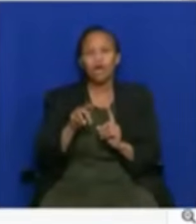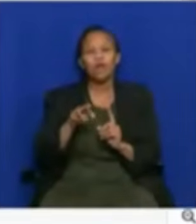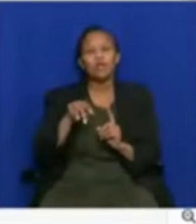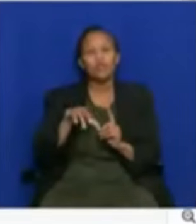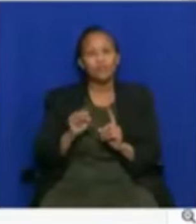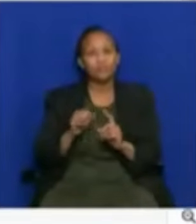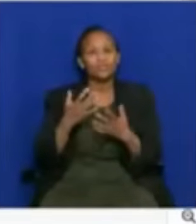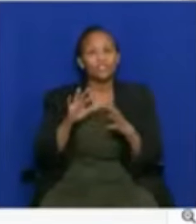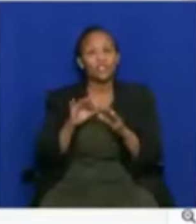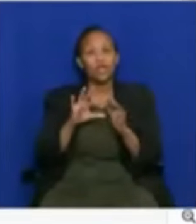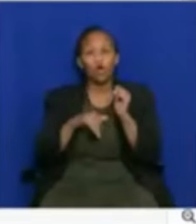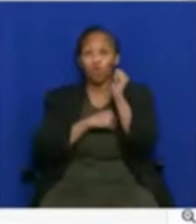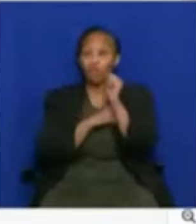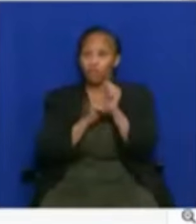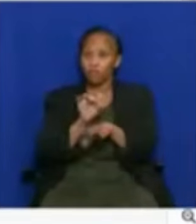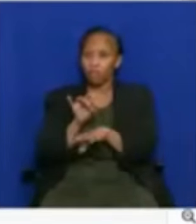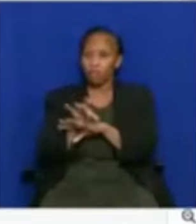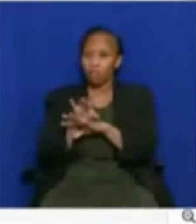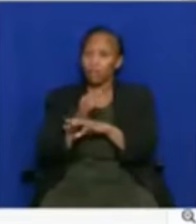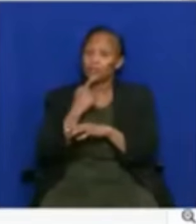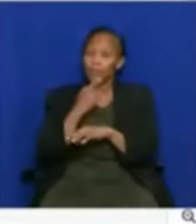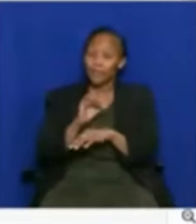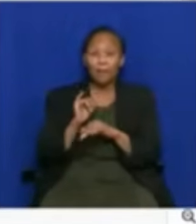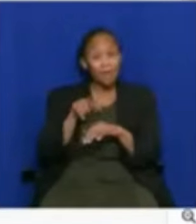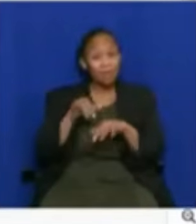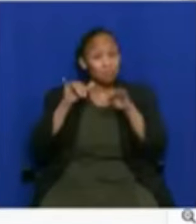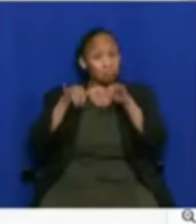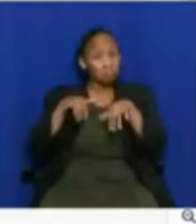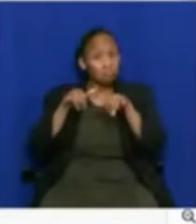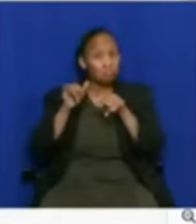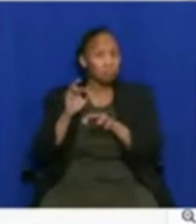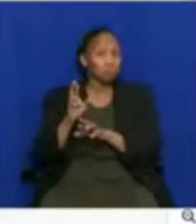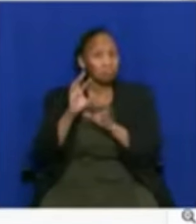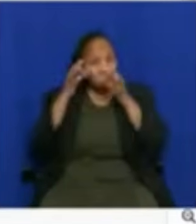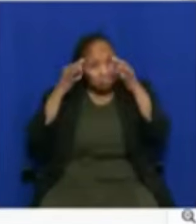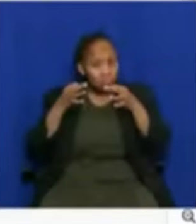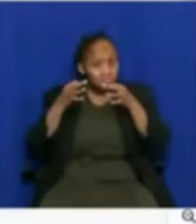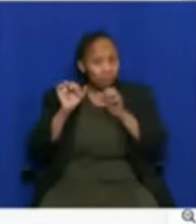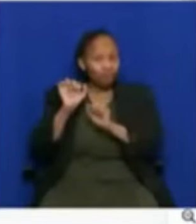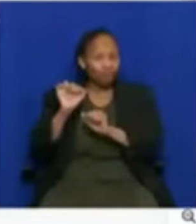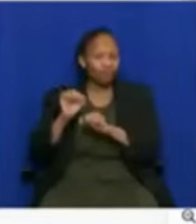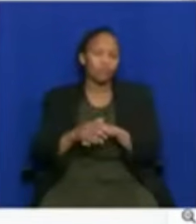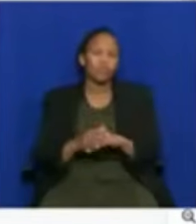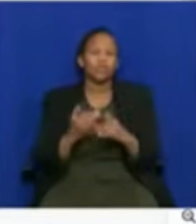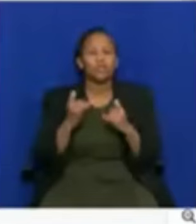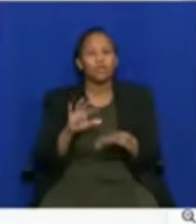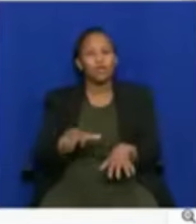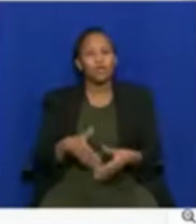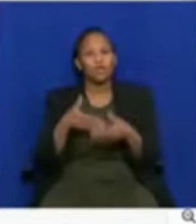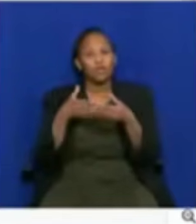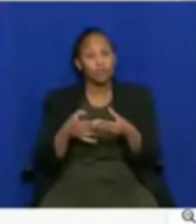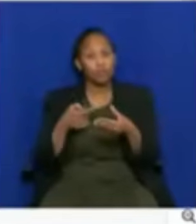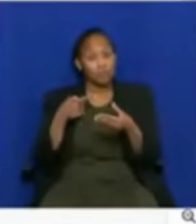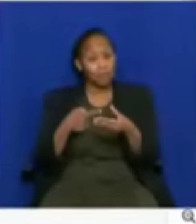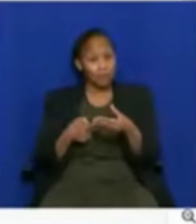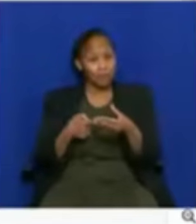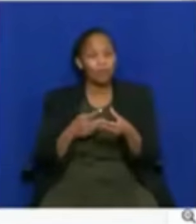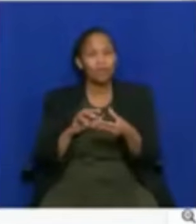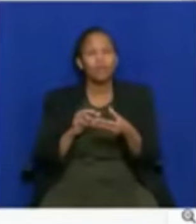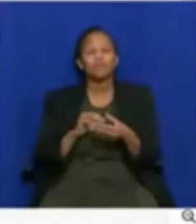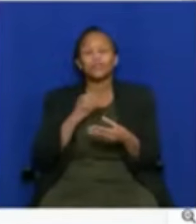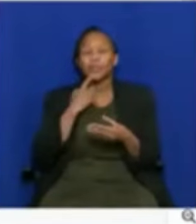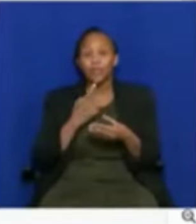your decision in this regard. So this document purports to refer Mr. Adams's